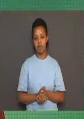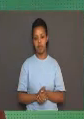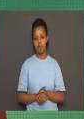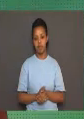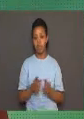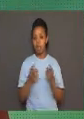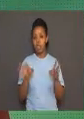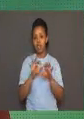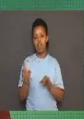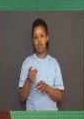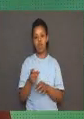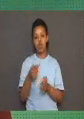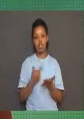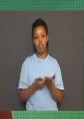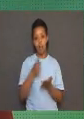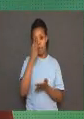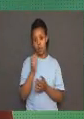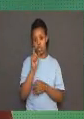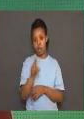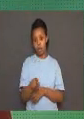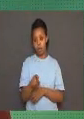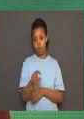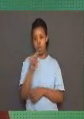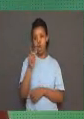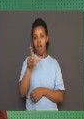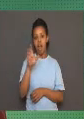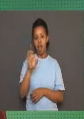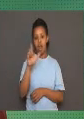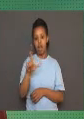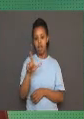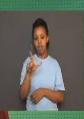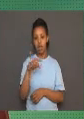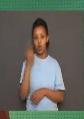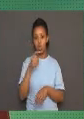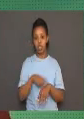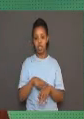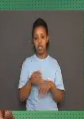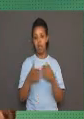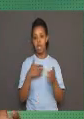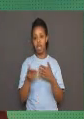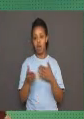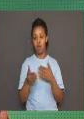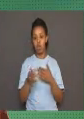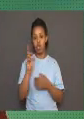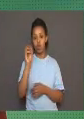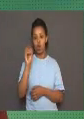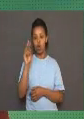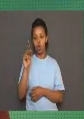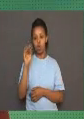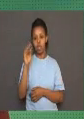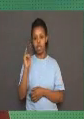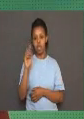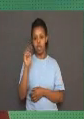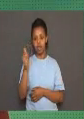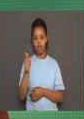It is important to note that alleles are not always simply dominant